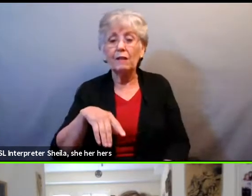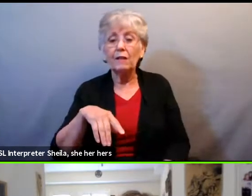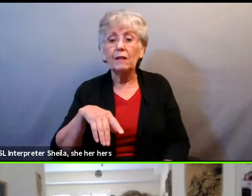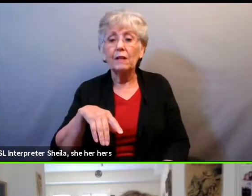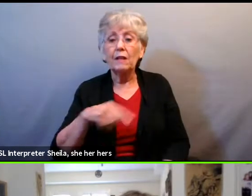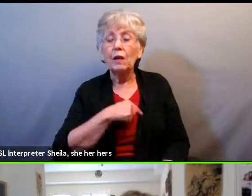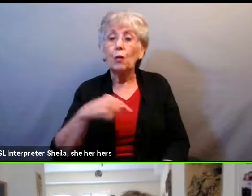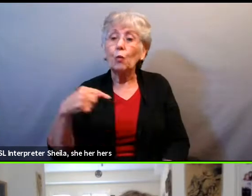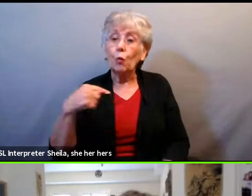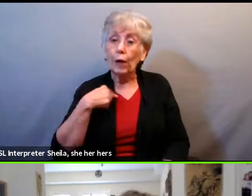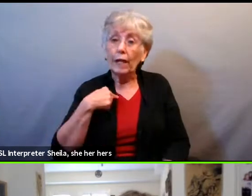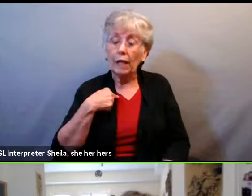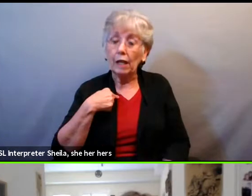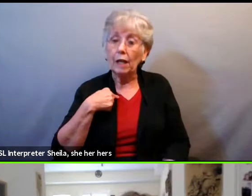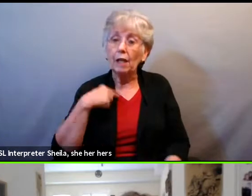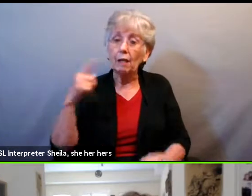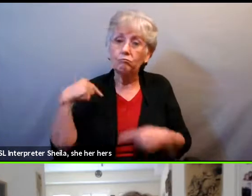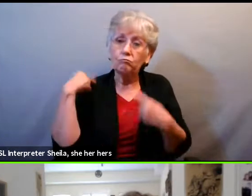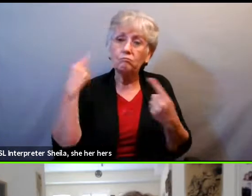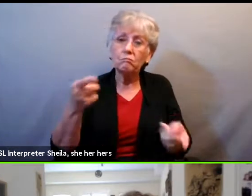we were learning, you know,